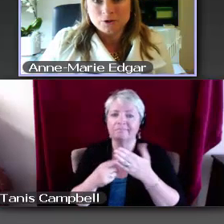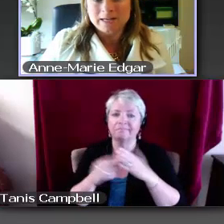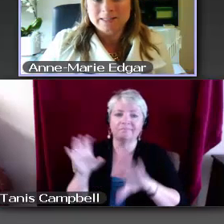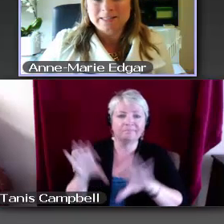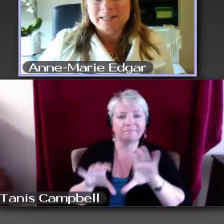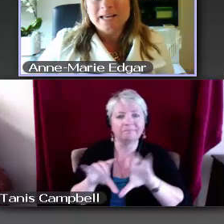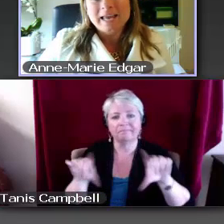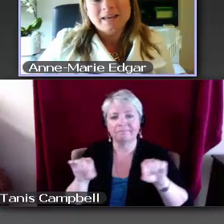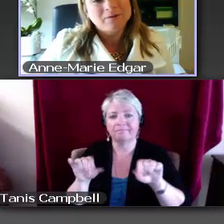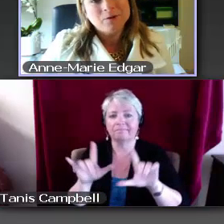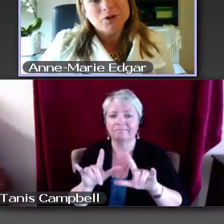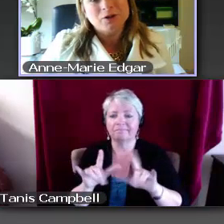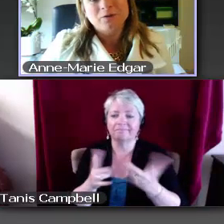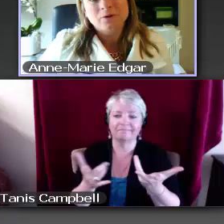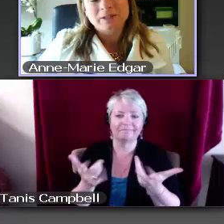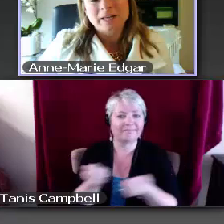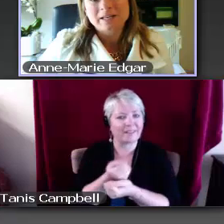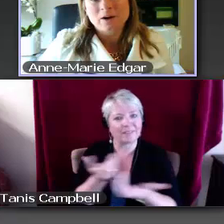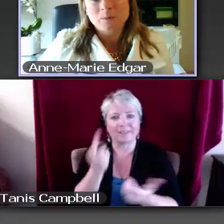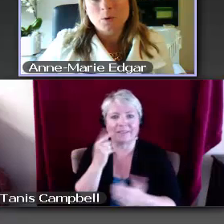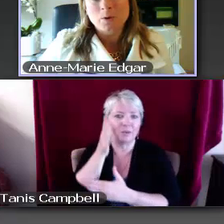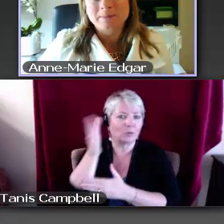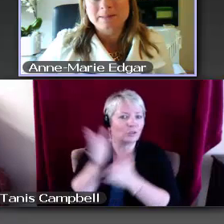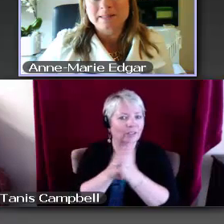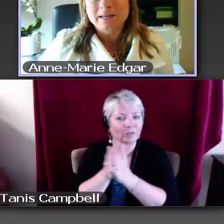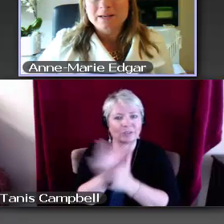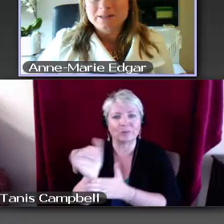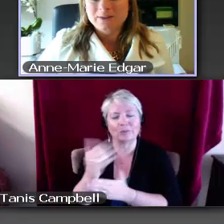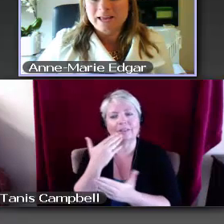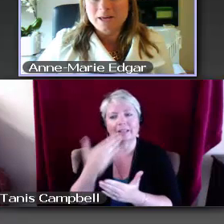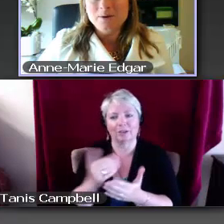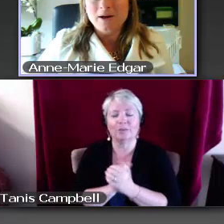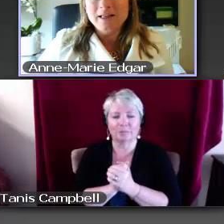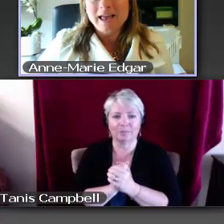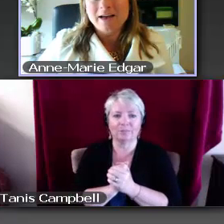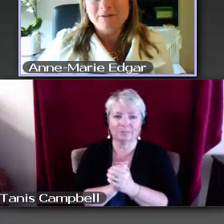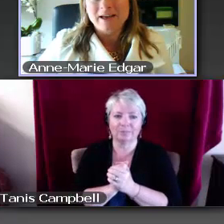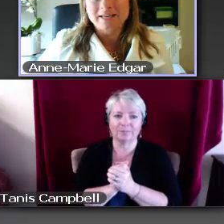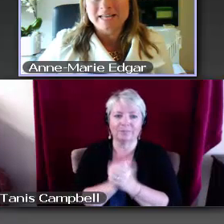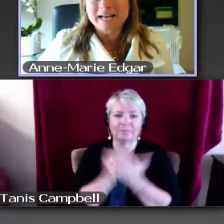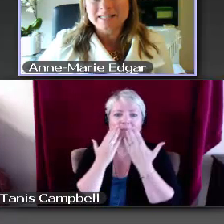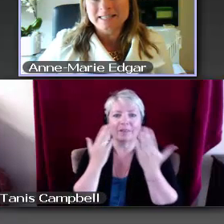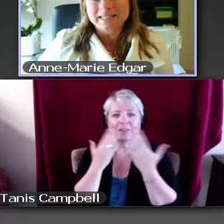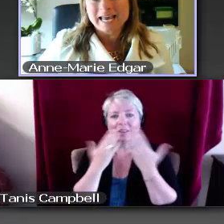as your interest in future for attending our programs. So thank you all.